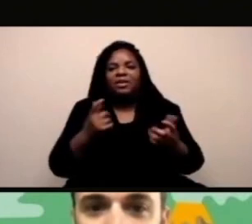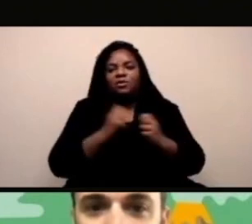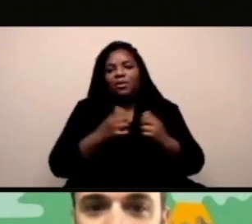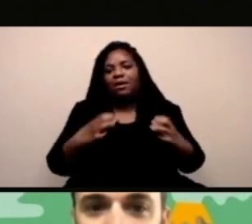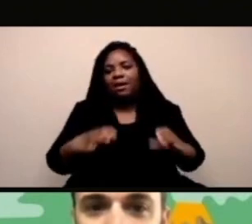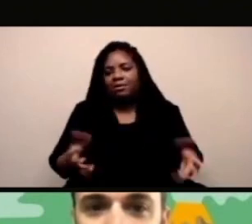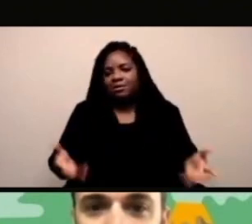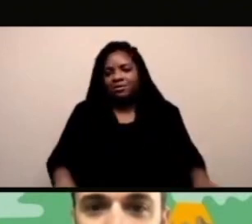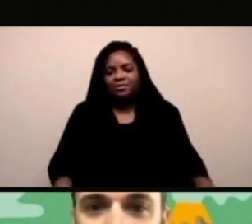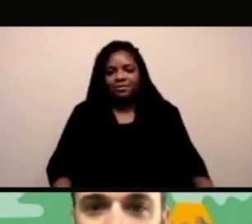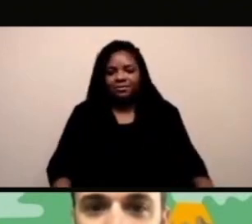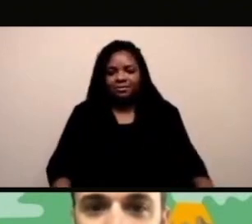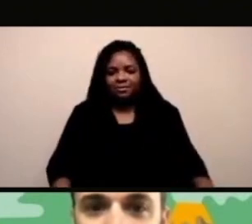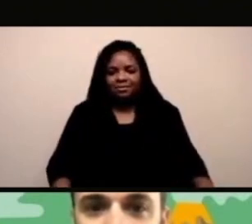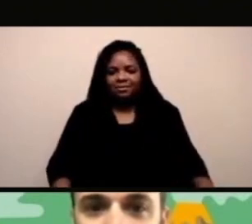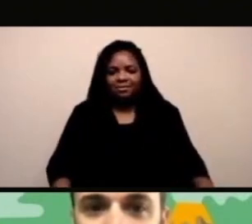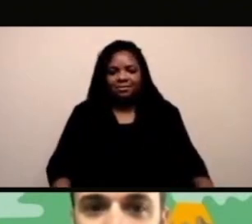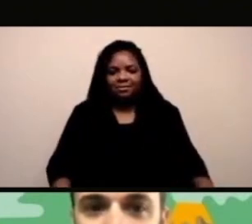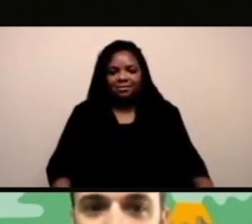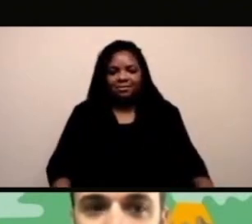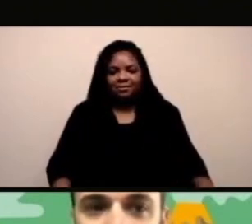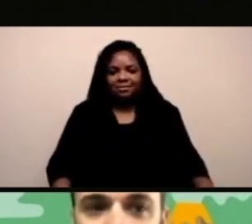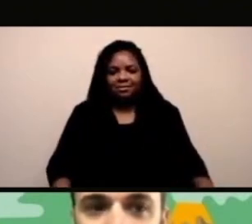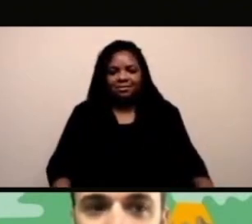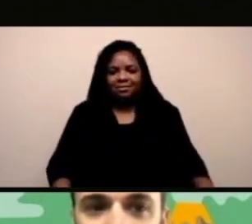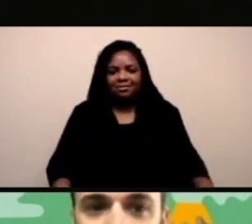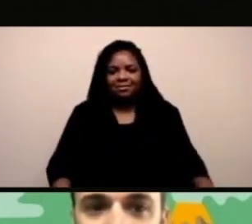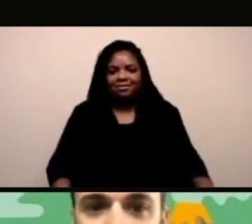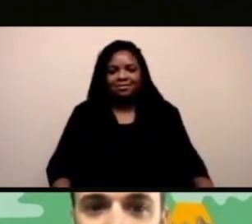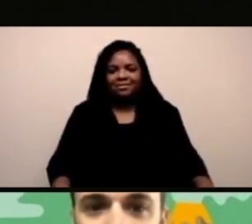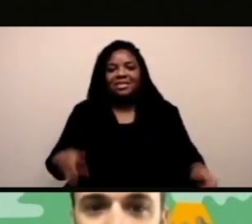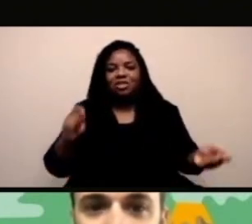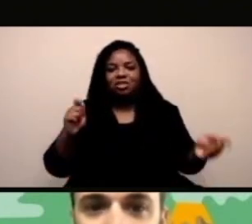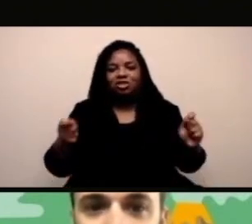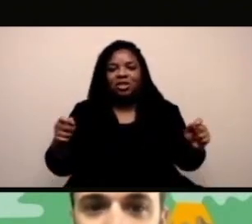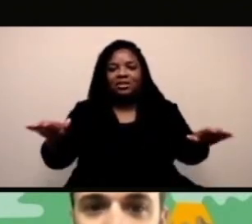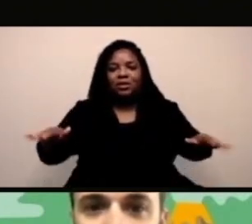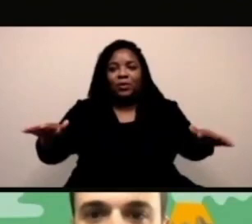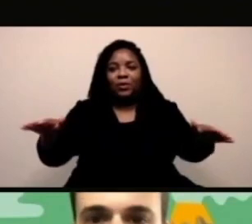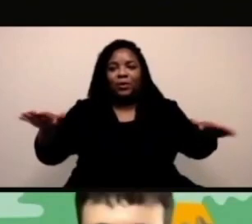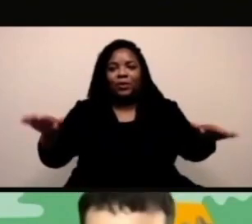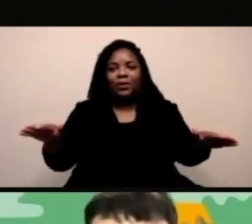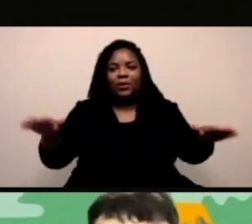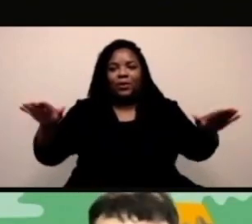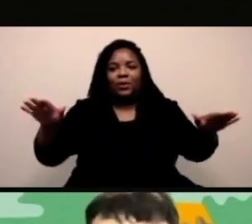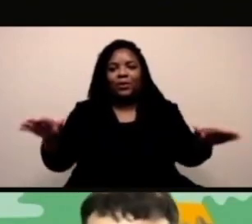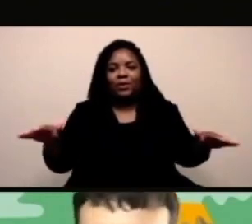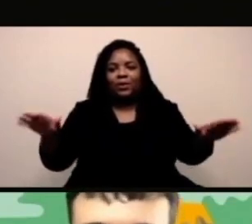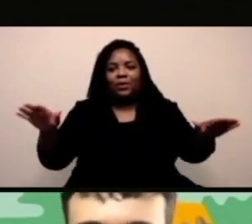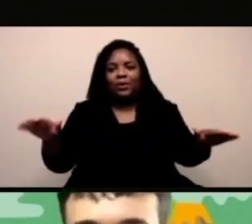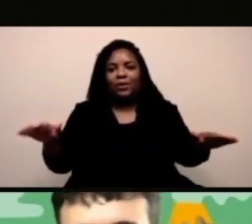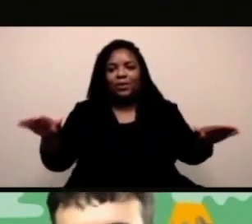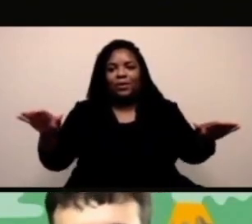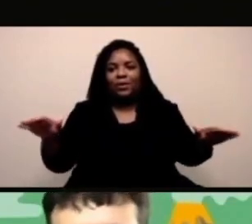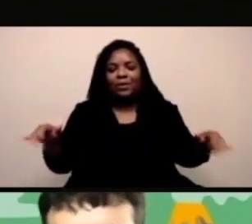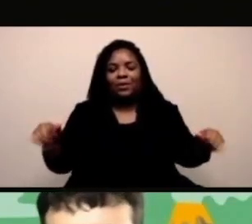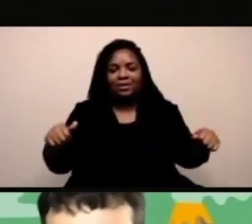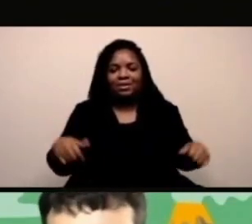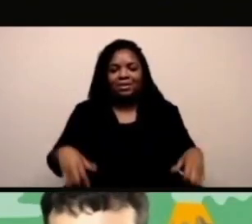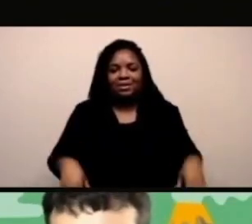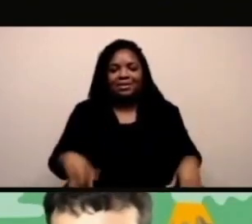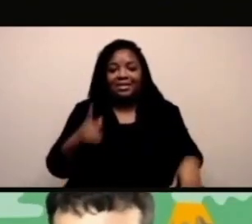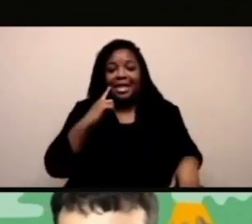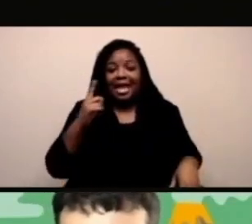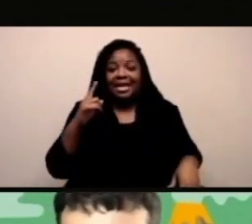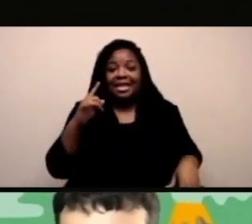costumes, changing the wings slightly, their direction back and forth, and the dragon is sort of following